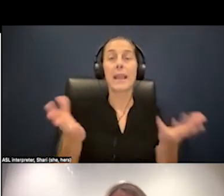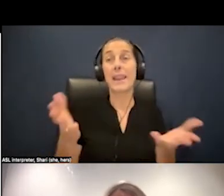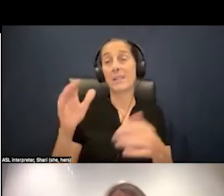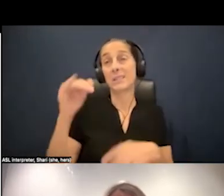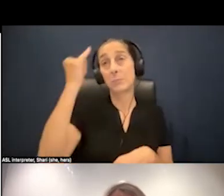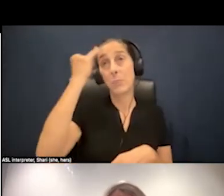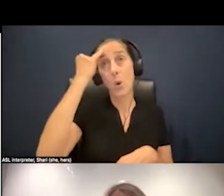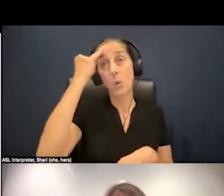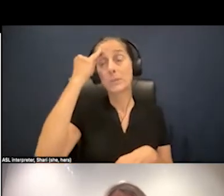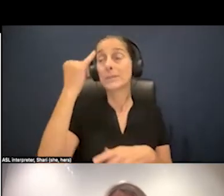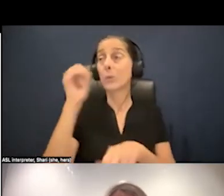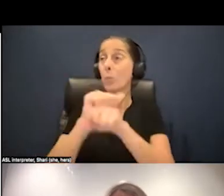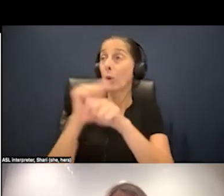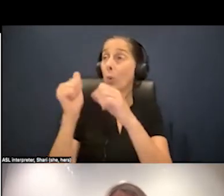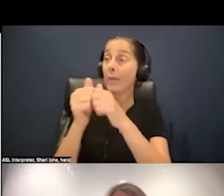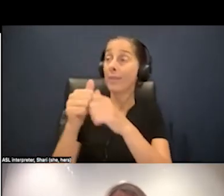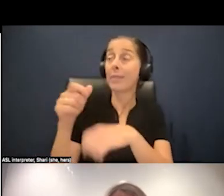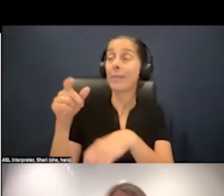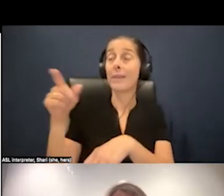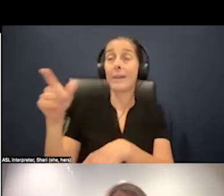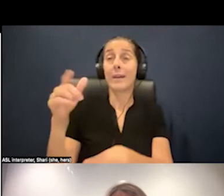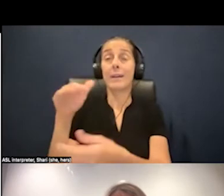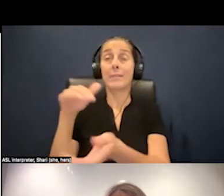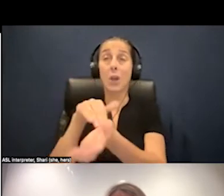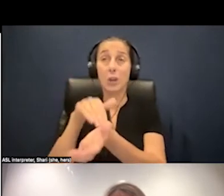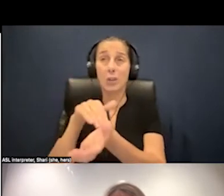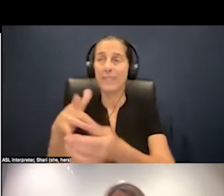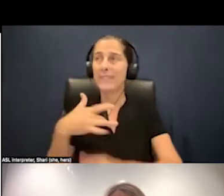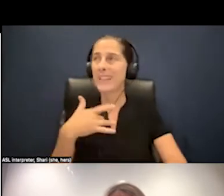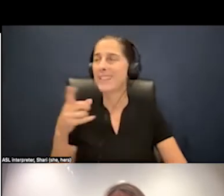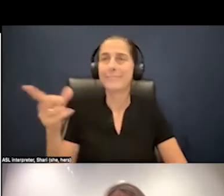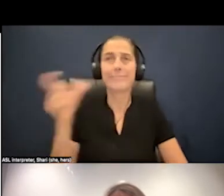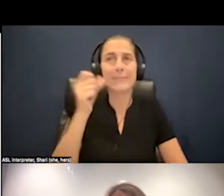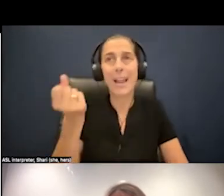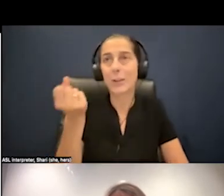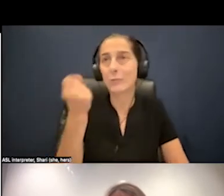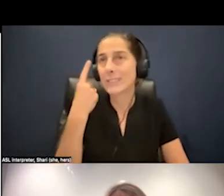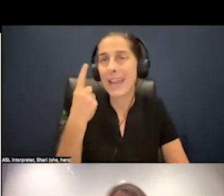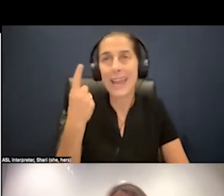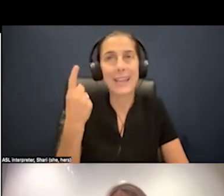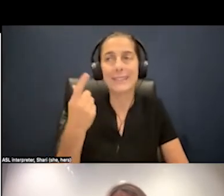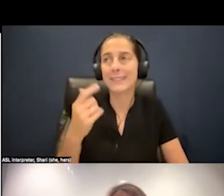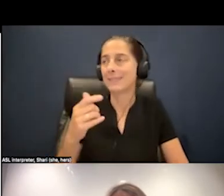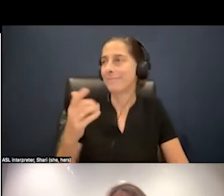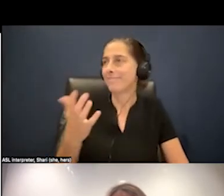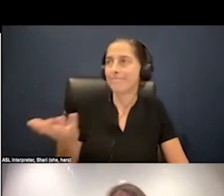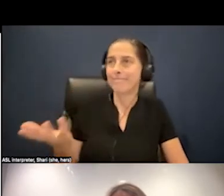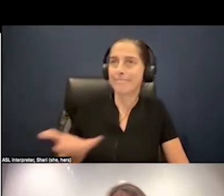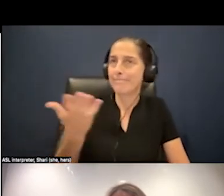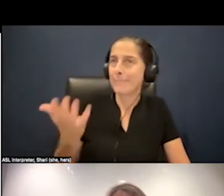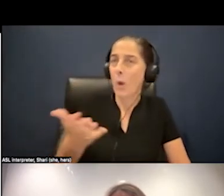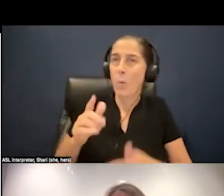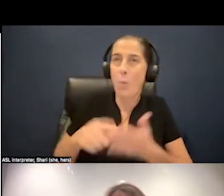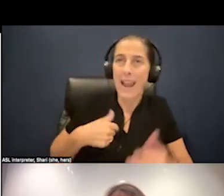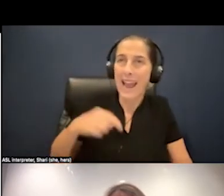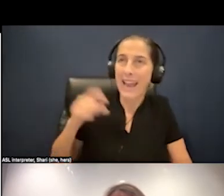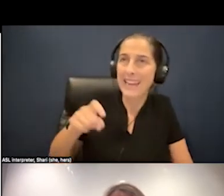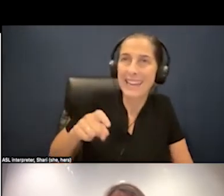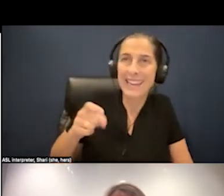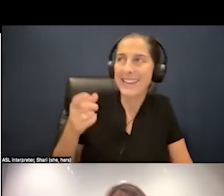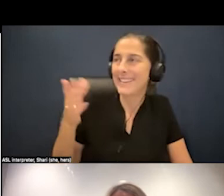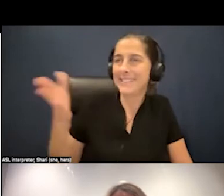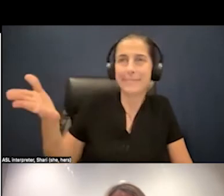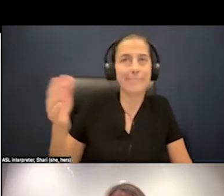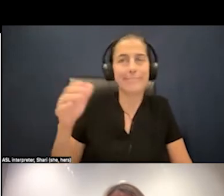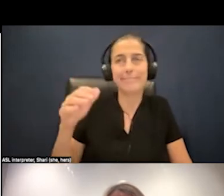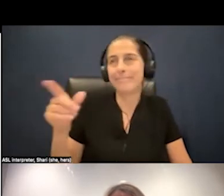being heard or not being valued. I like to make sure that folks have the resources, or at least have a handful of things in mind